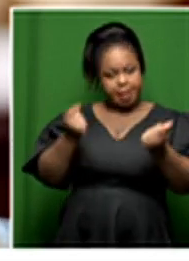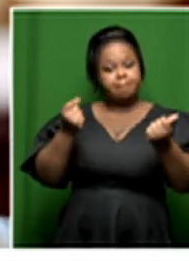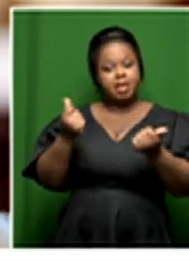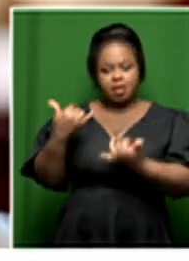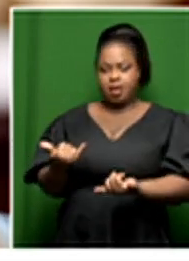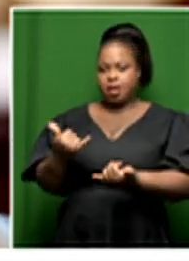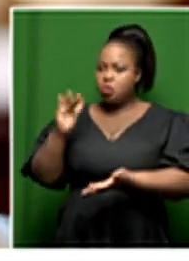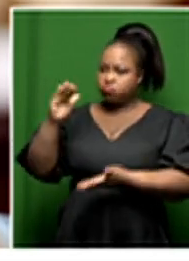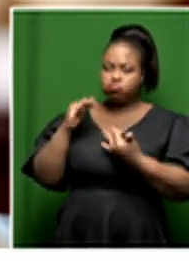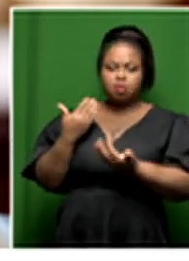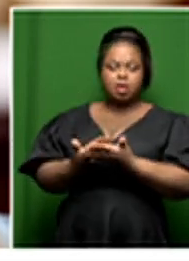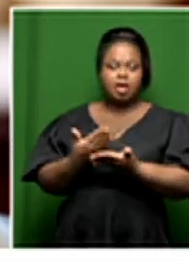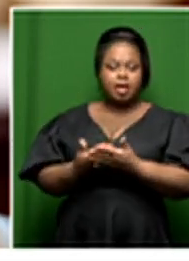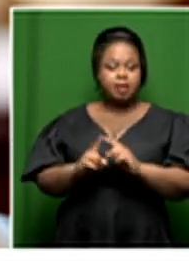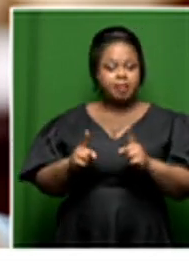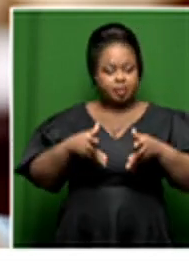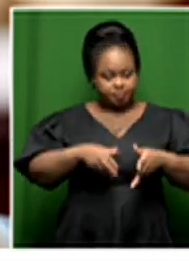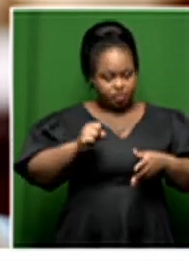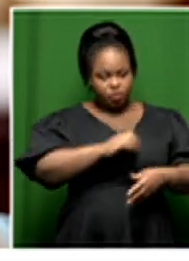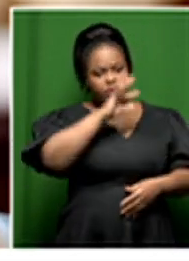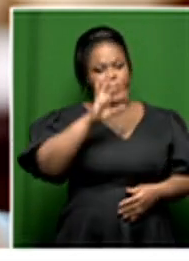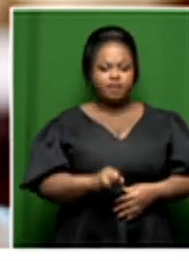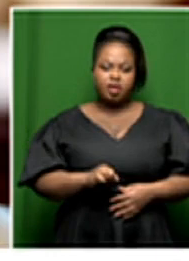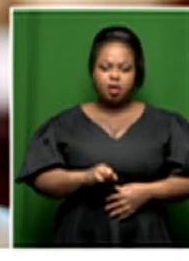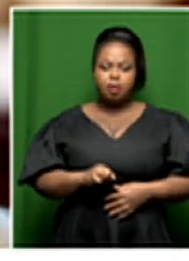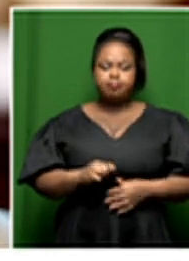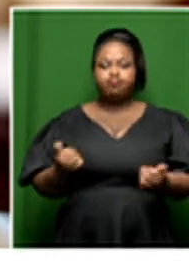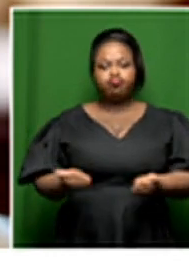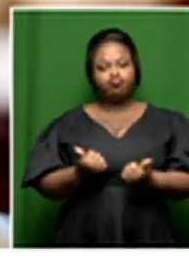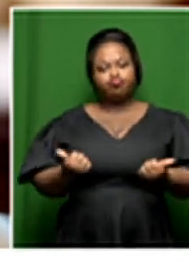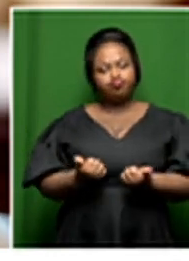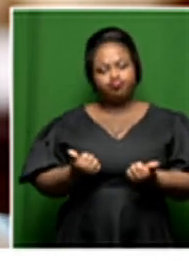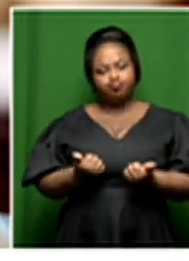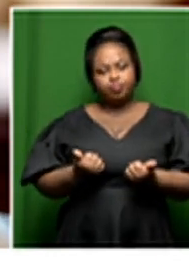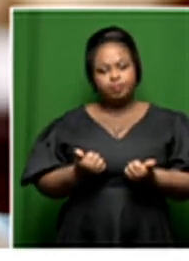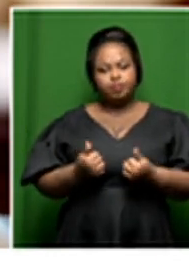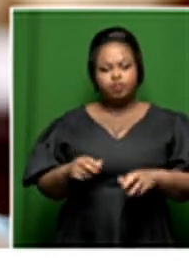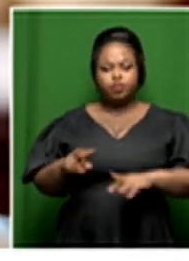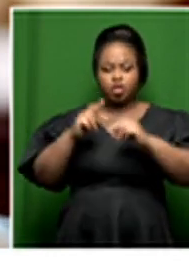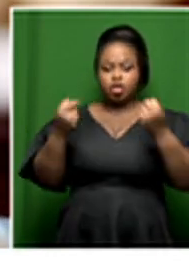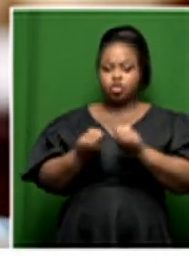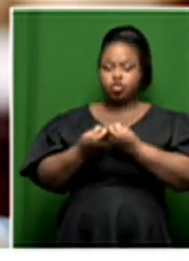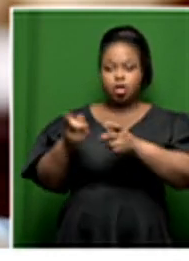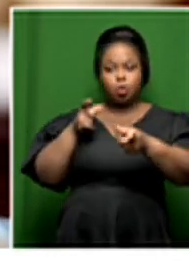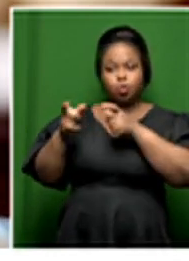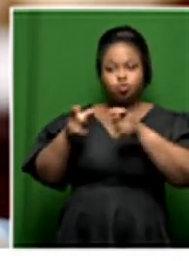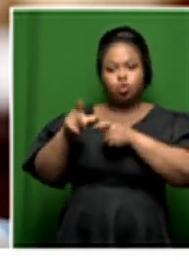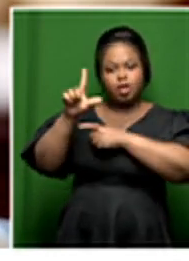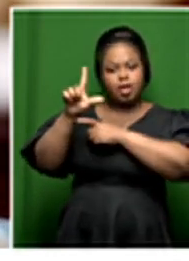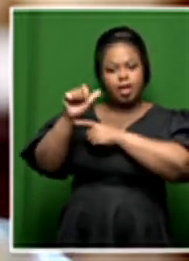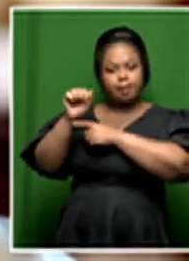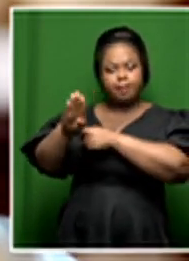immediately. On the ground in South Africa, we've already engaged with the National Control Laboratory